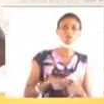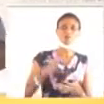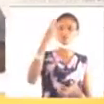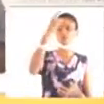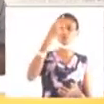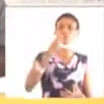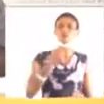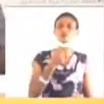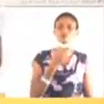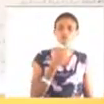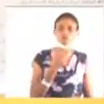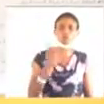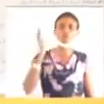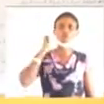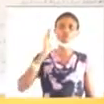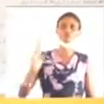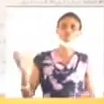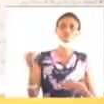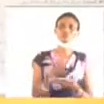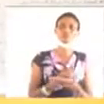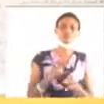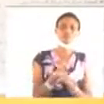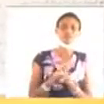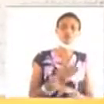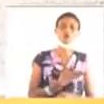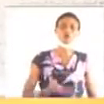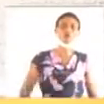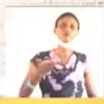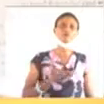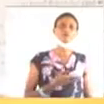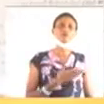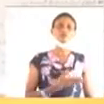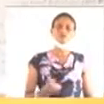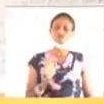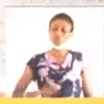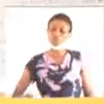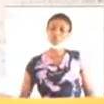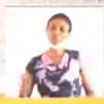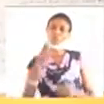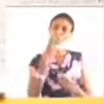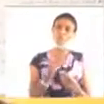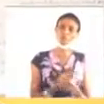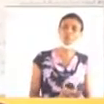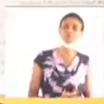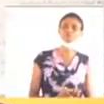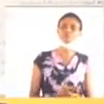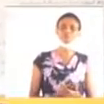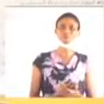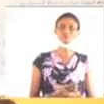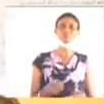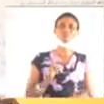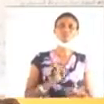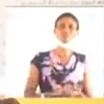One, access to drugs should be controlled by the agency involved, established